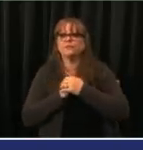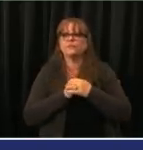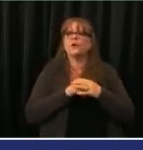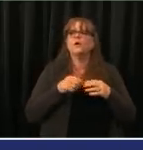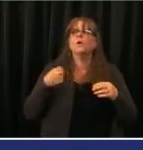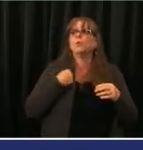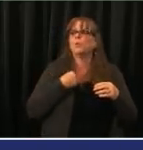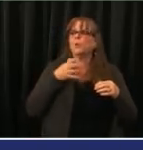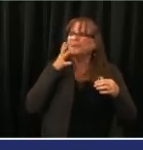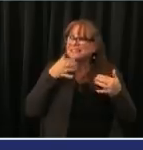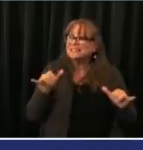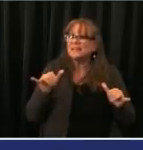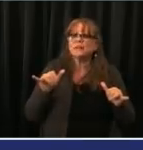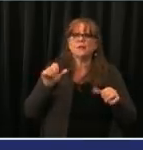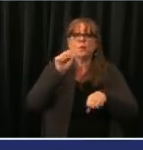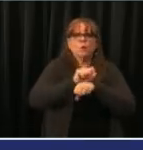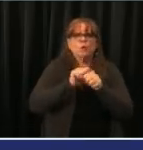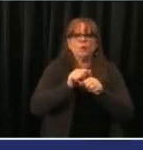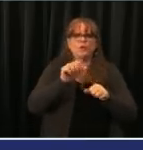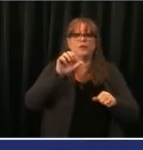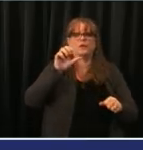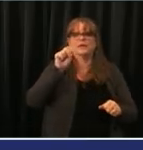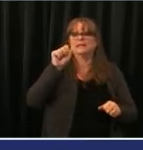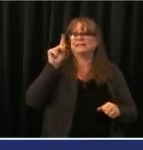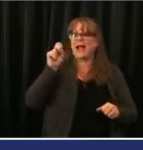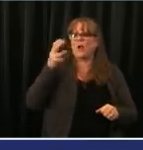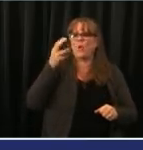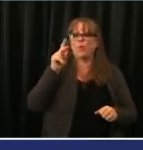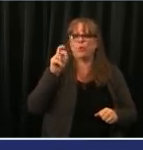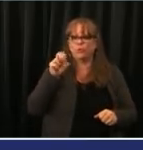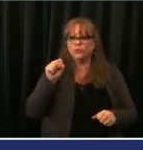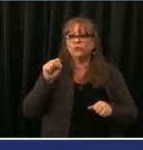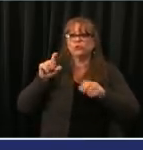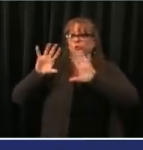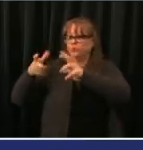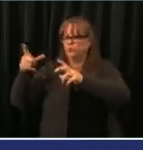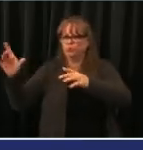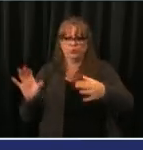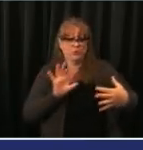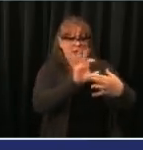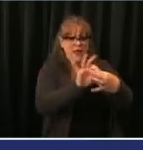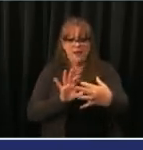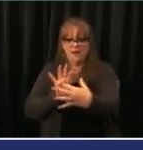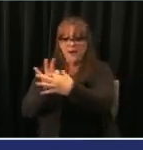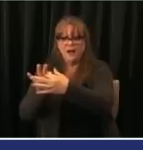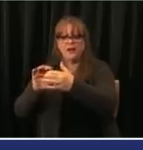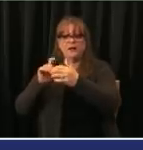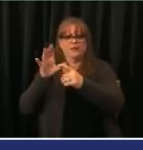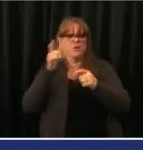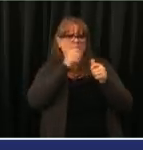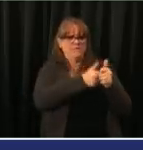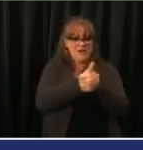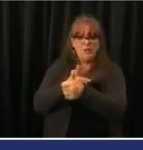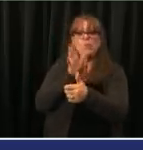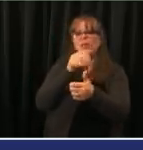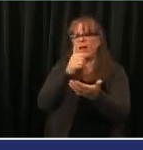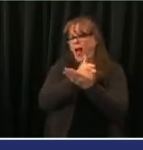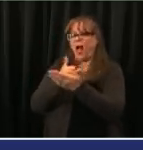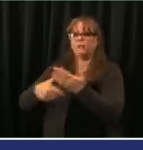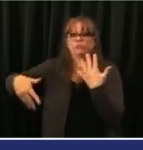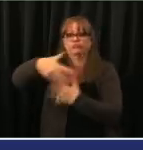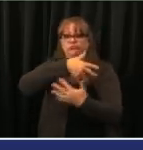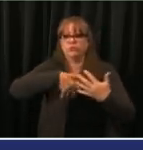to ensure that those who do not already have a relationship with a provider, we will facilitate that happening. For Coloradans with 2 or more comorbidities,